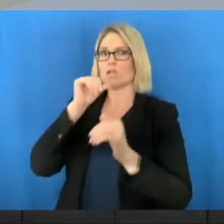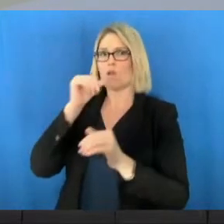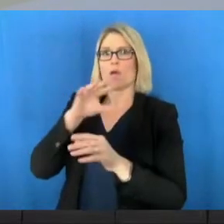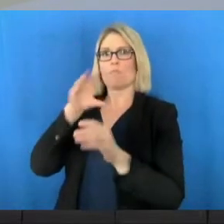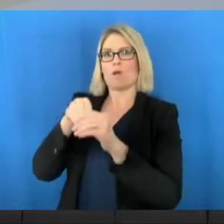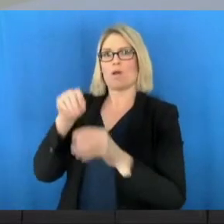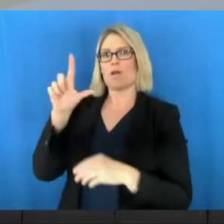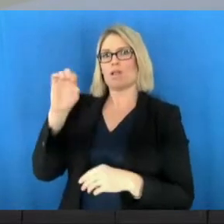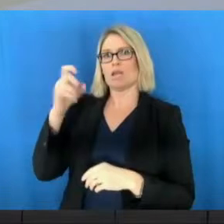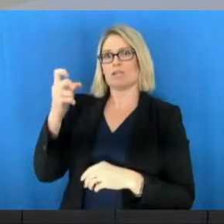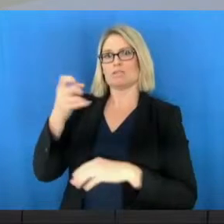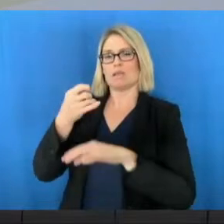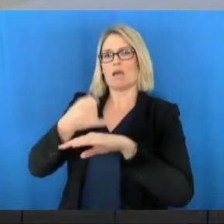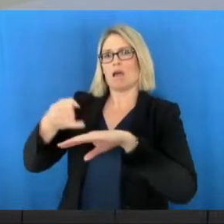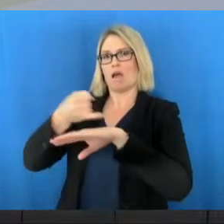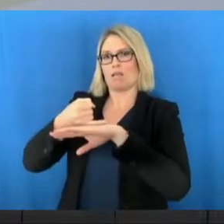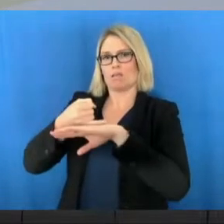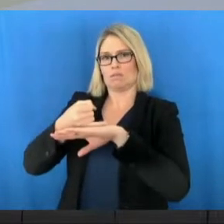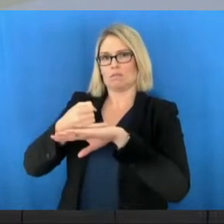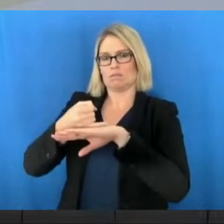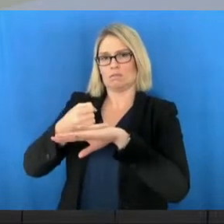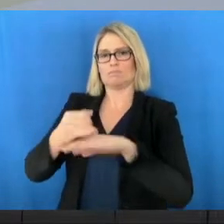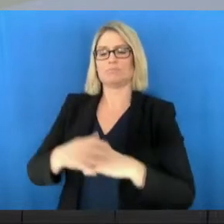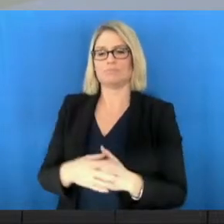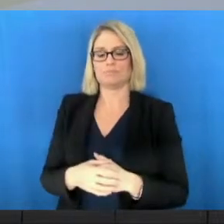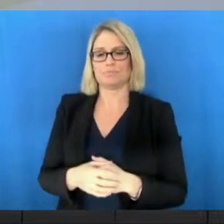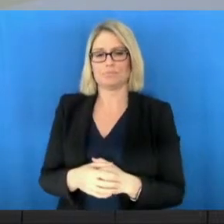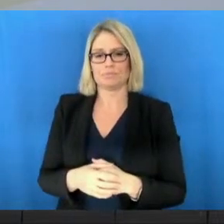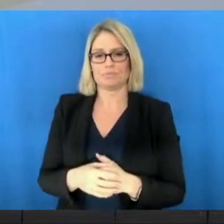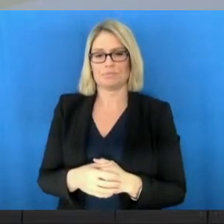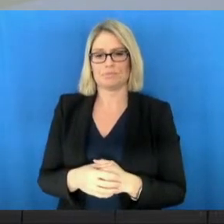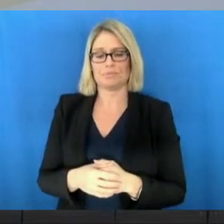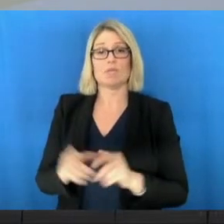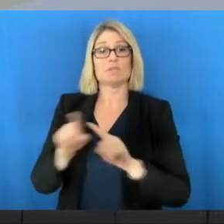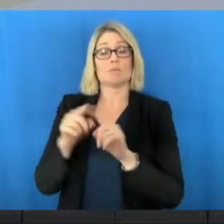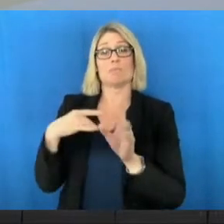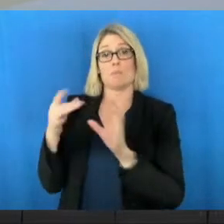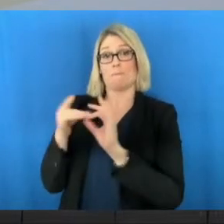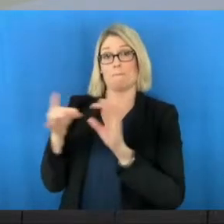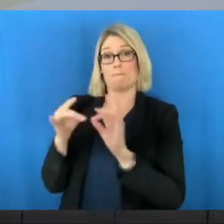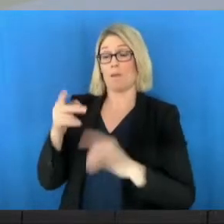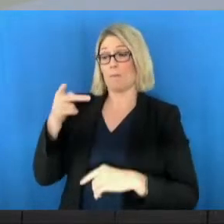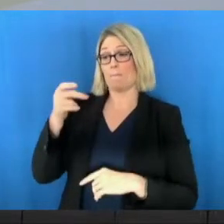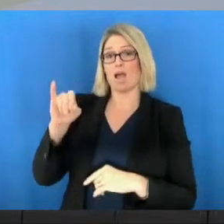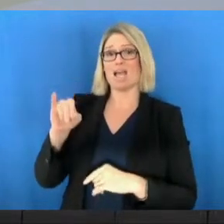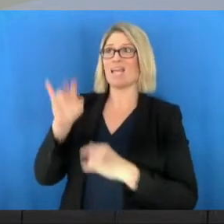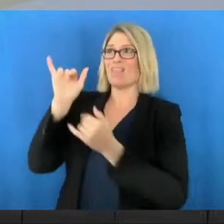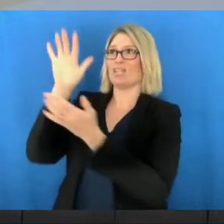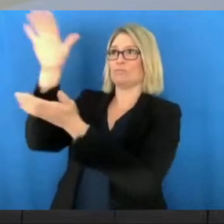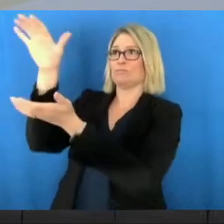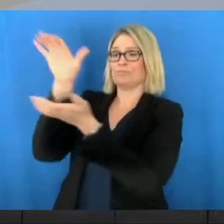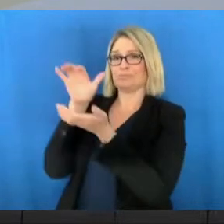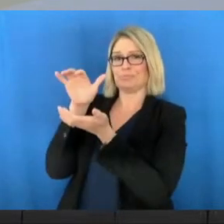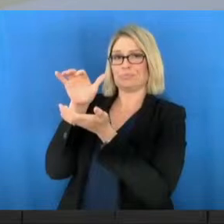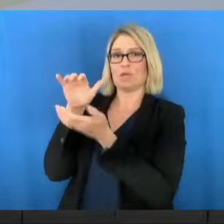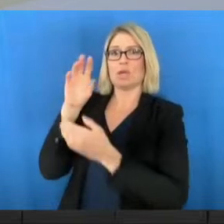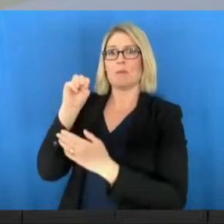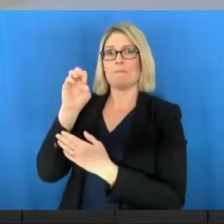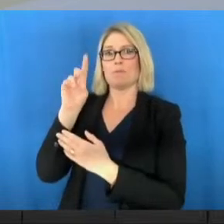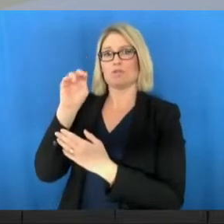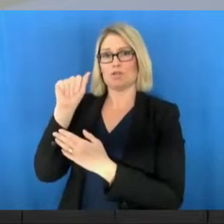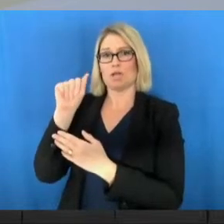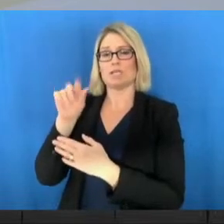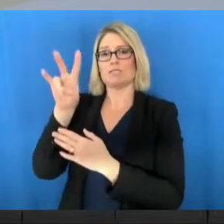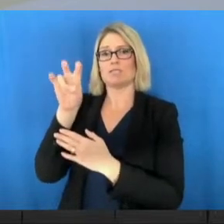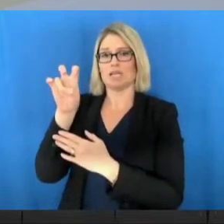or Abbotsford First Nation. As noted previously, PEI received a smaller shipment of Moderna vaccine last week, 700